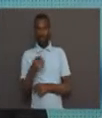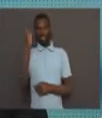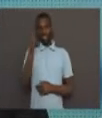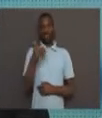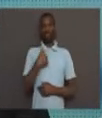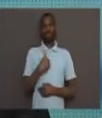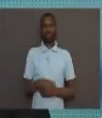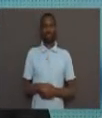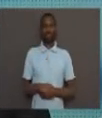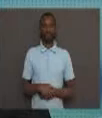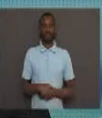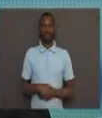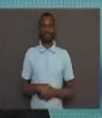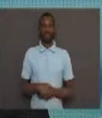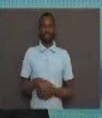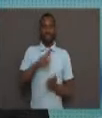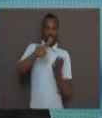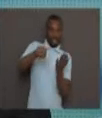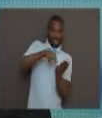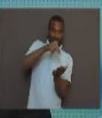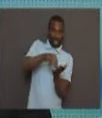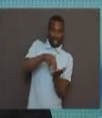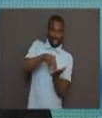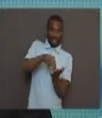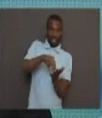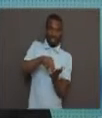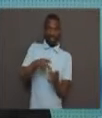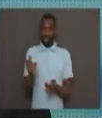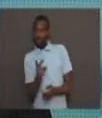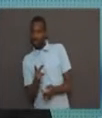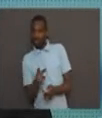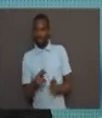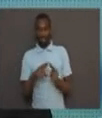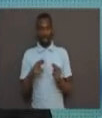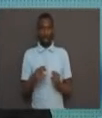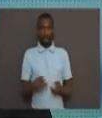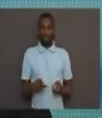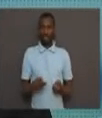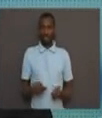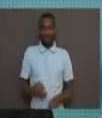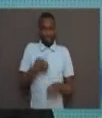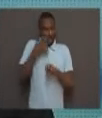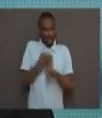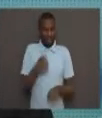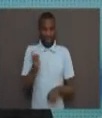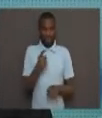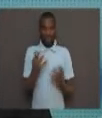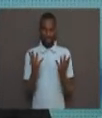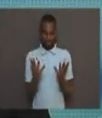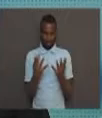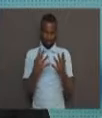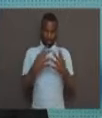As nuclei become heavier than helium, their net binding energy